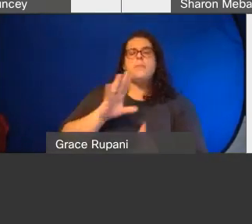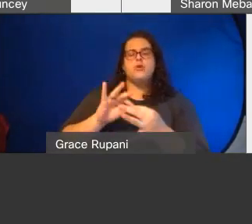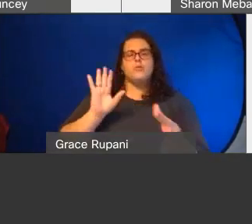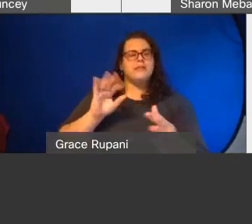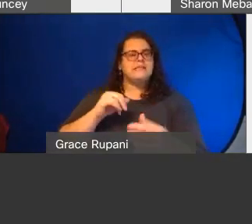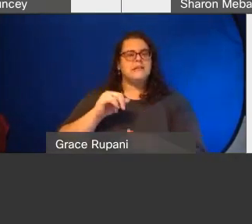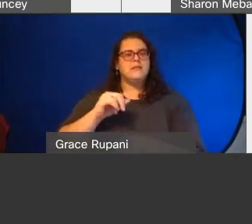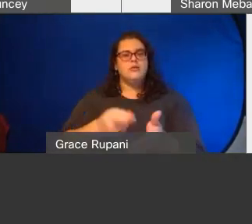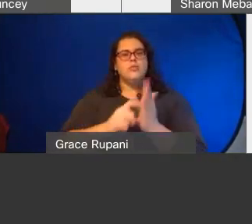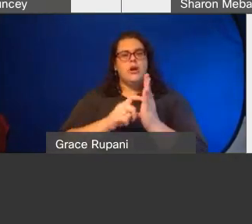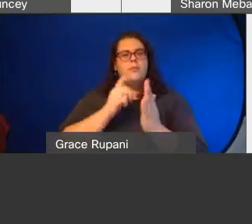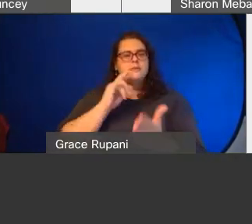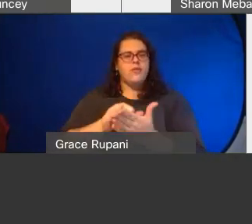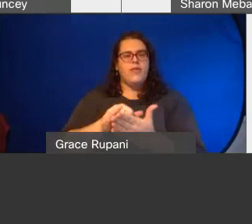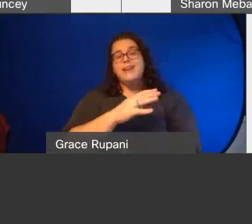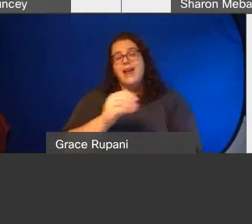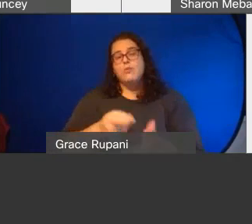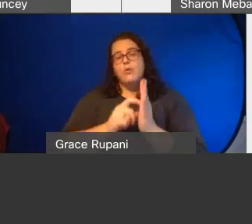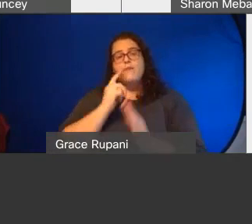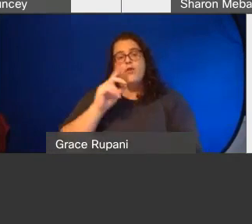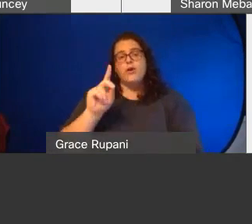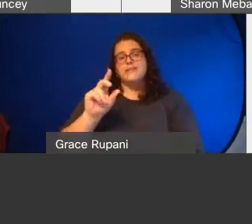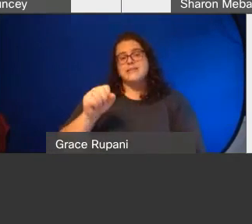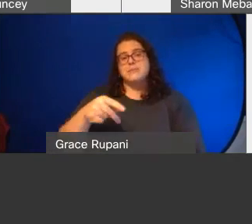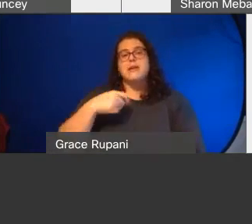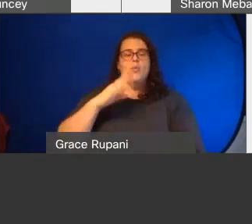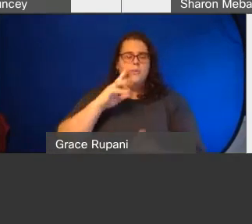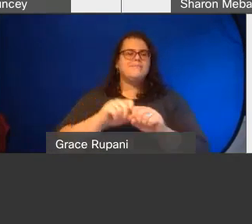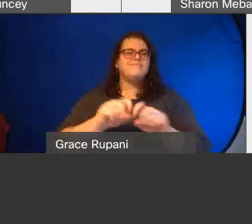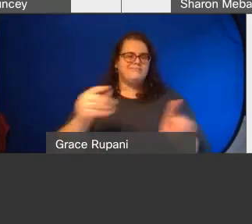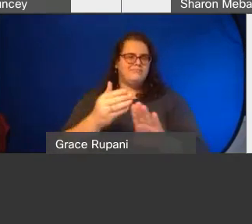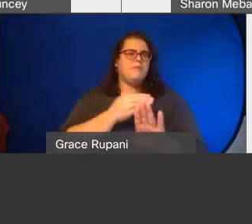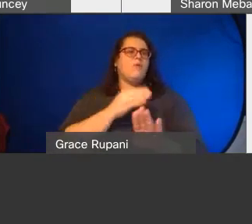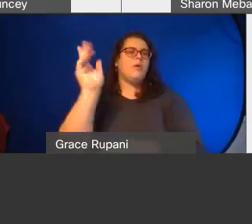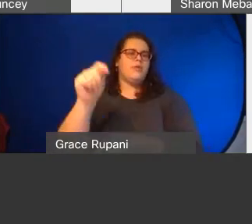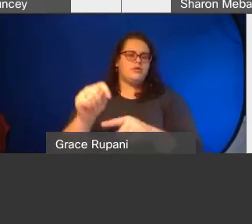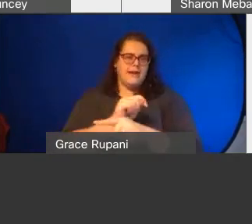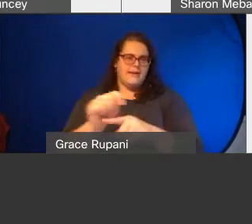training and the requirements for DSPs. So please just watch for that email. Thanks.